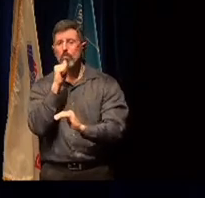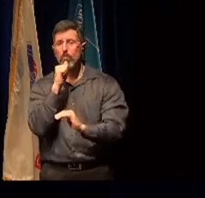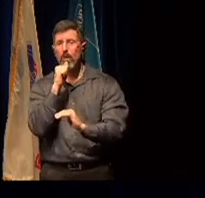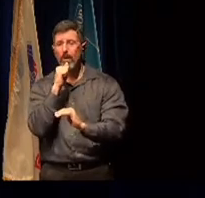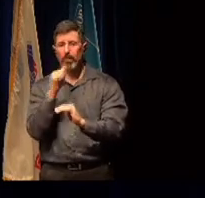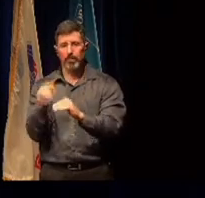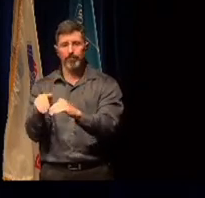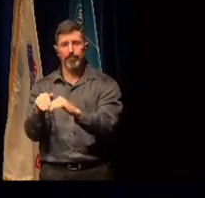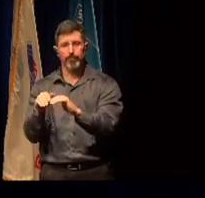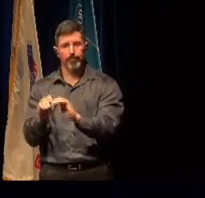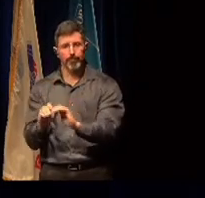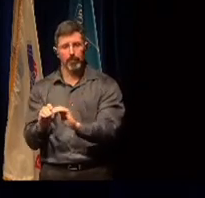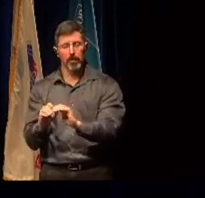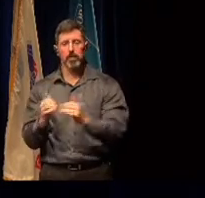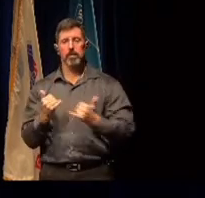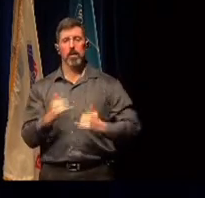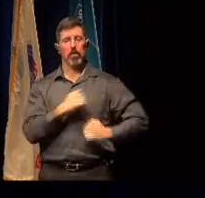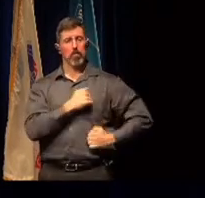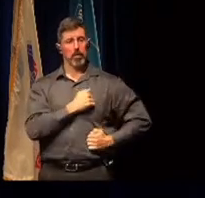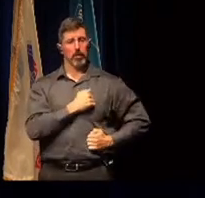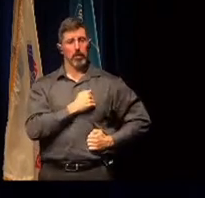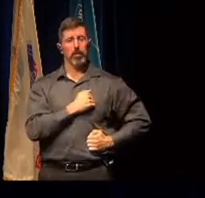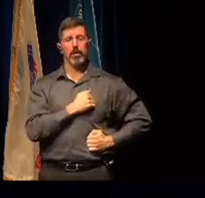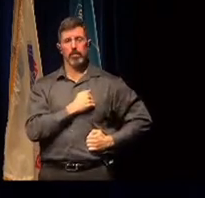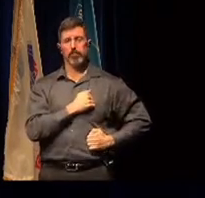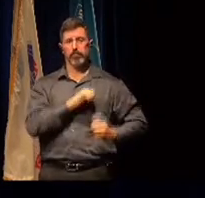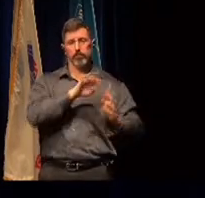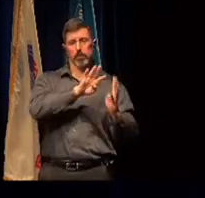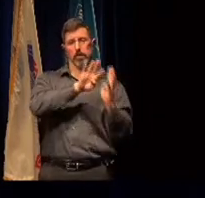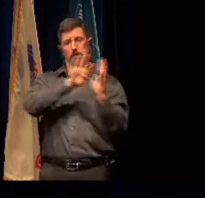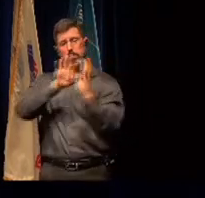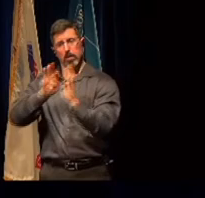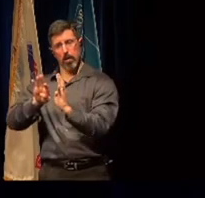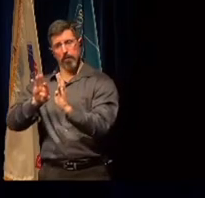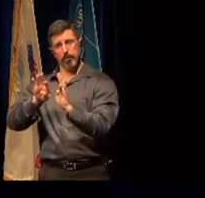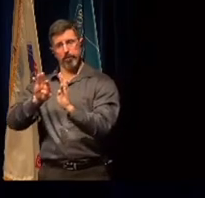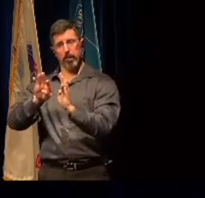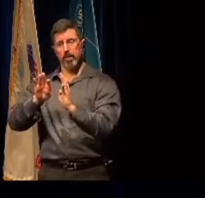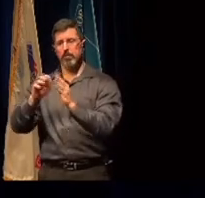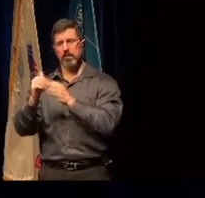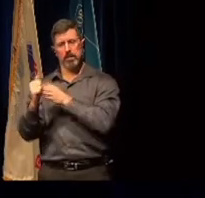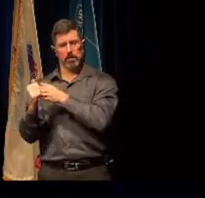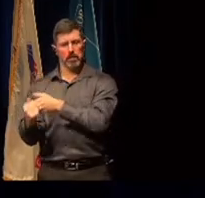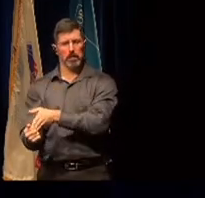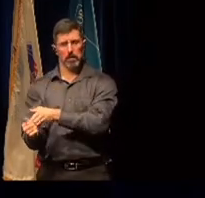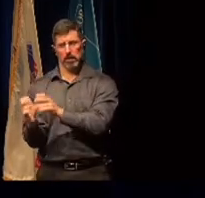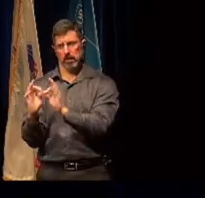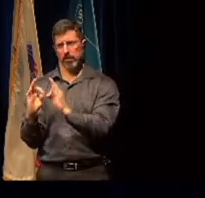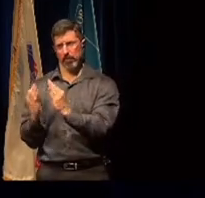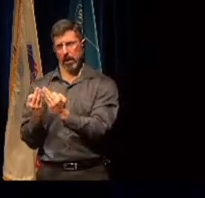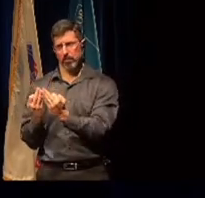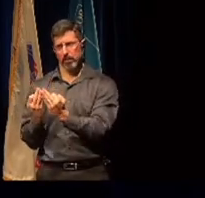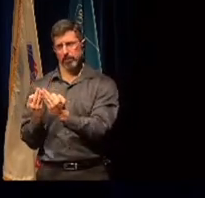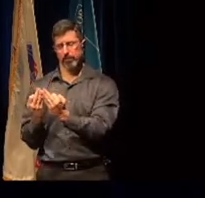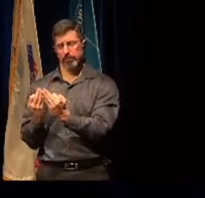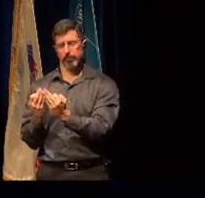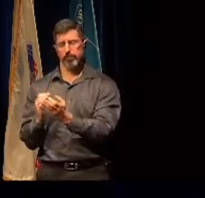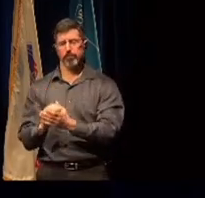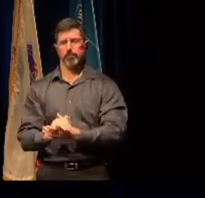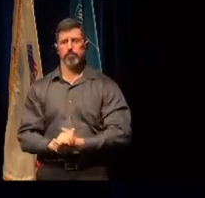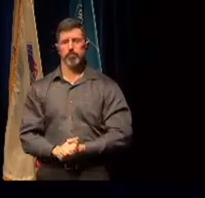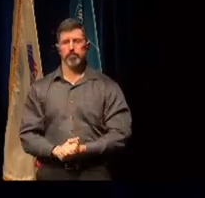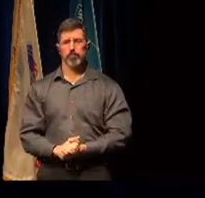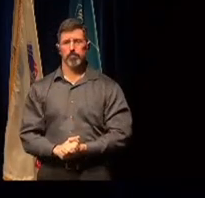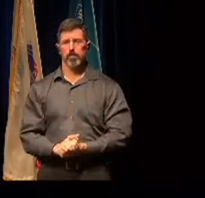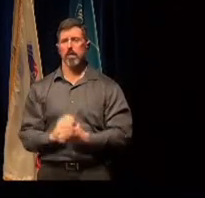the military is going to come and escort the family, and then we'd like the Medal of Honor recipients to follow. And then